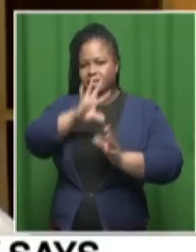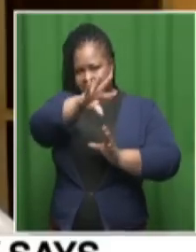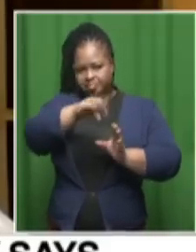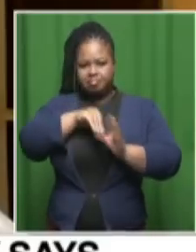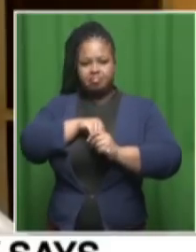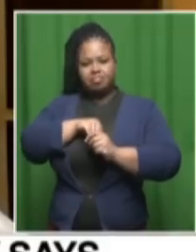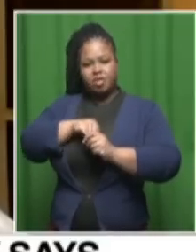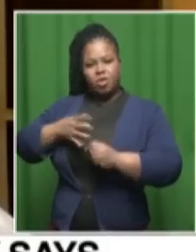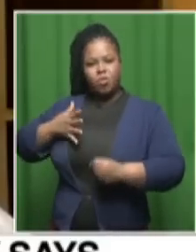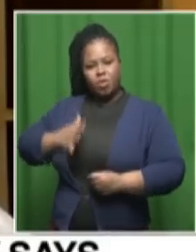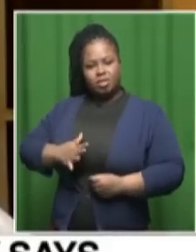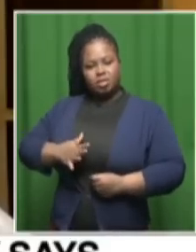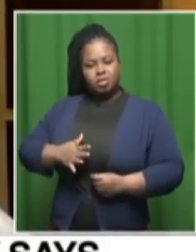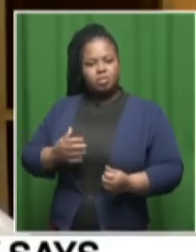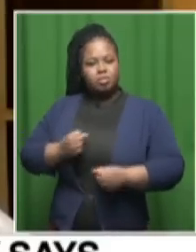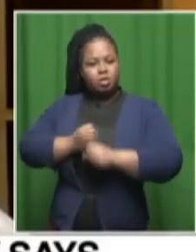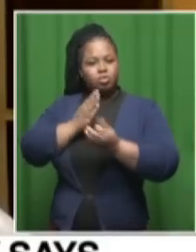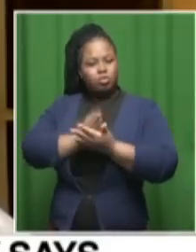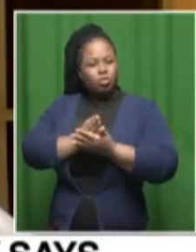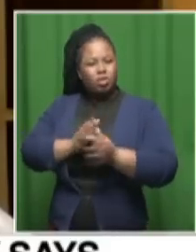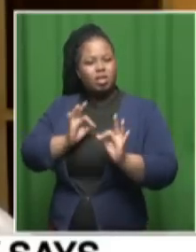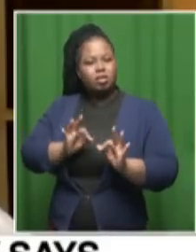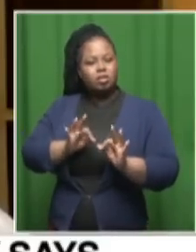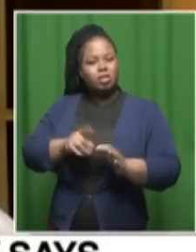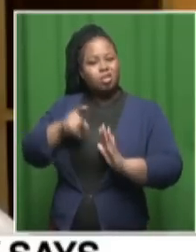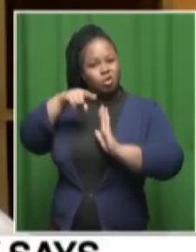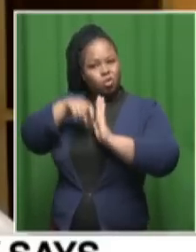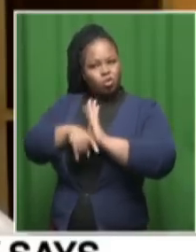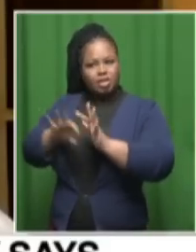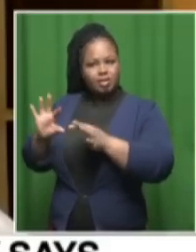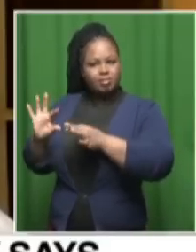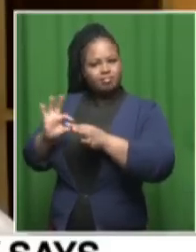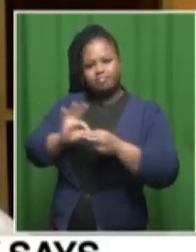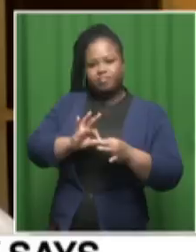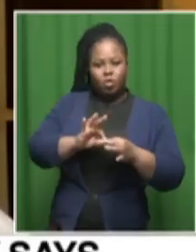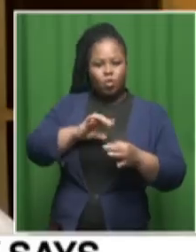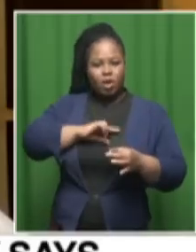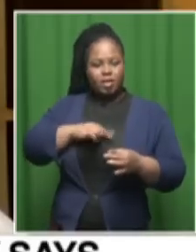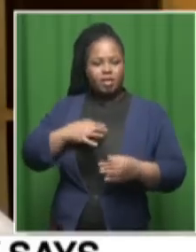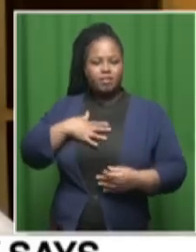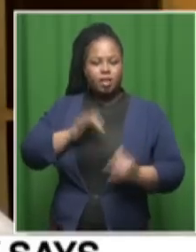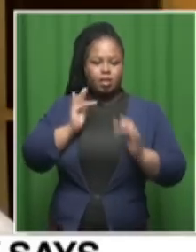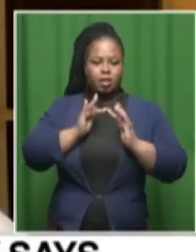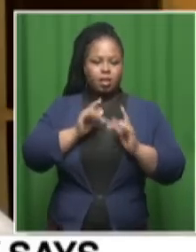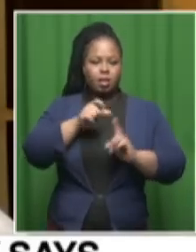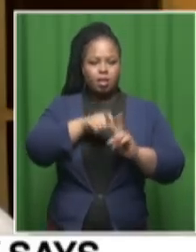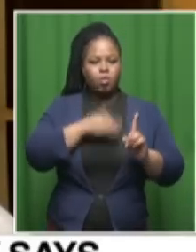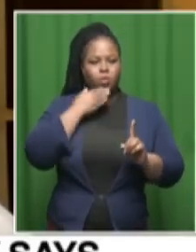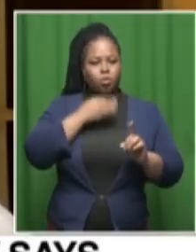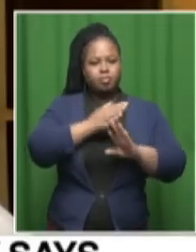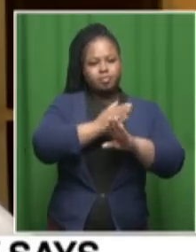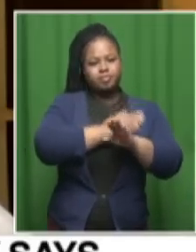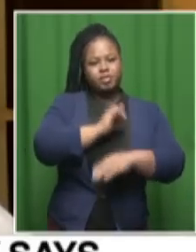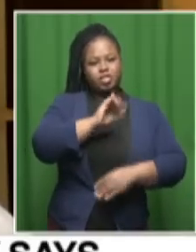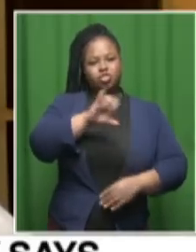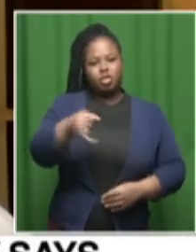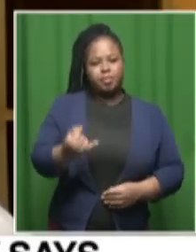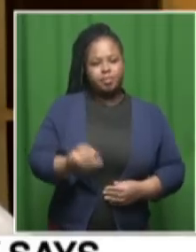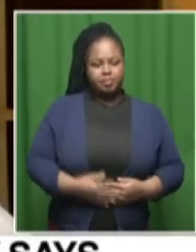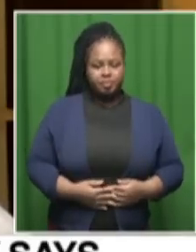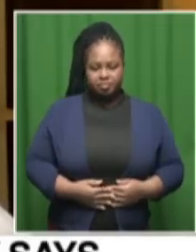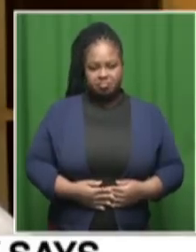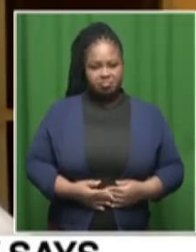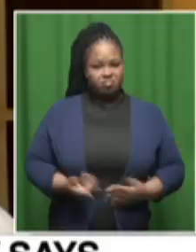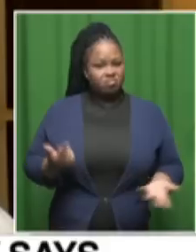to provide a kind of context in which they approach the former Chief Justice. I think it's